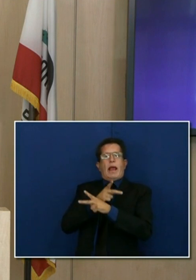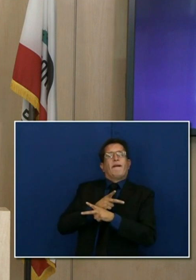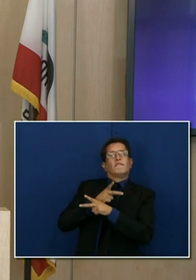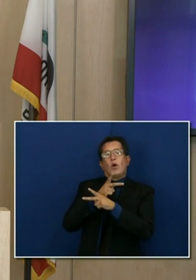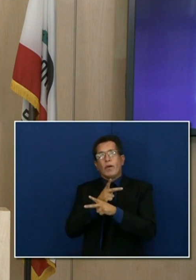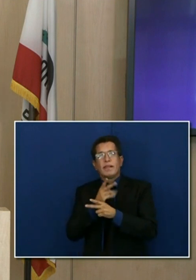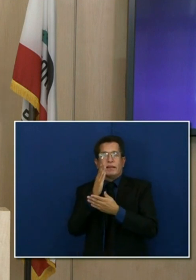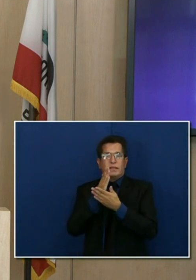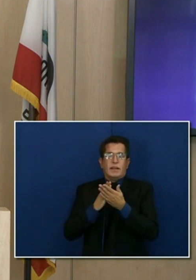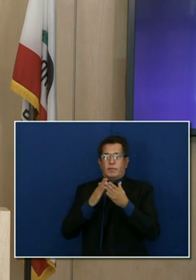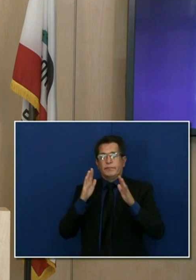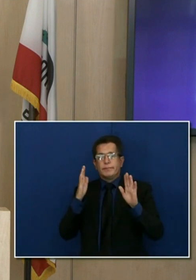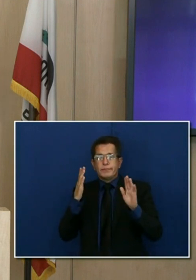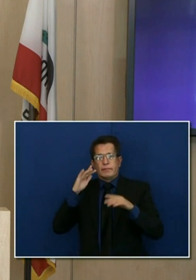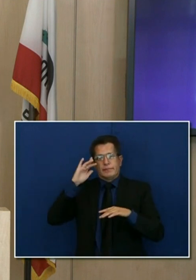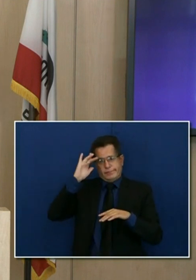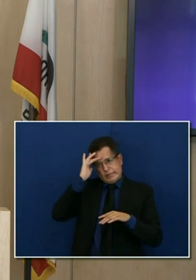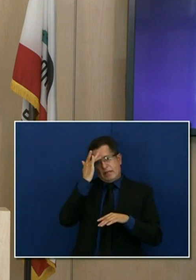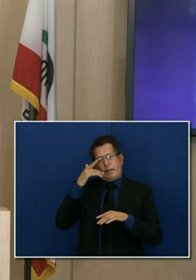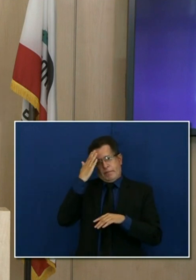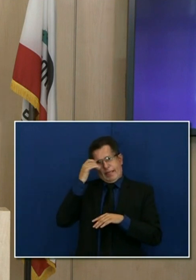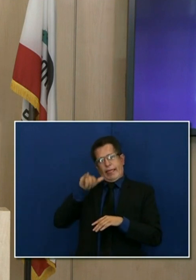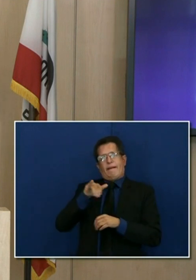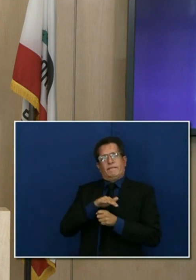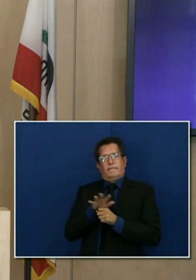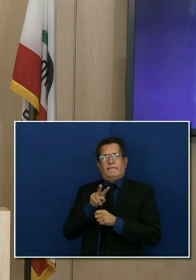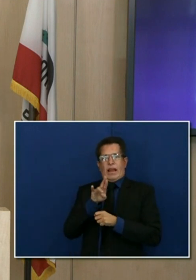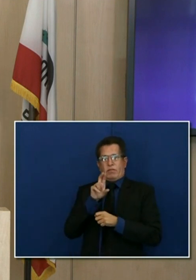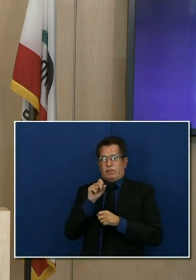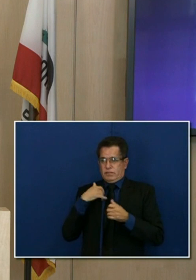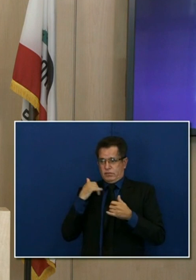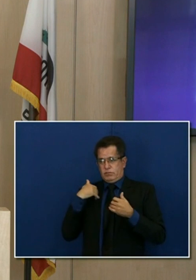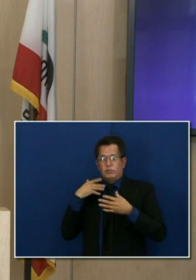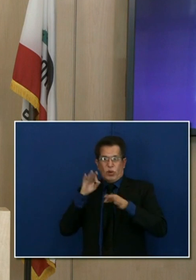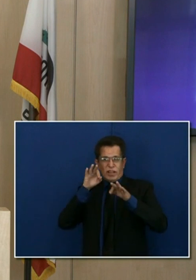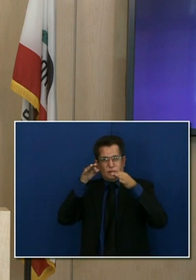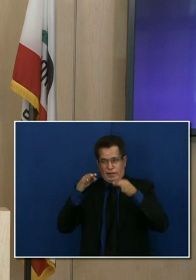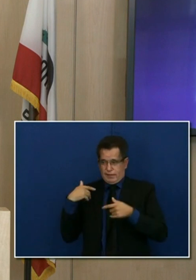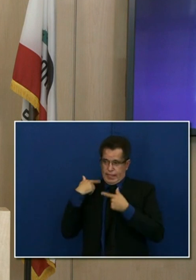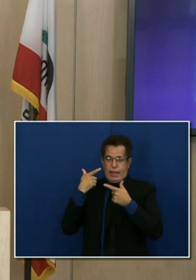distancing, and all the other things we've been talking about for these last 8 months.